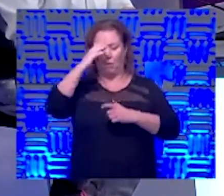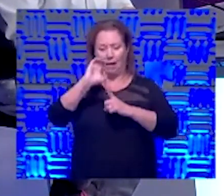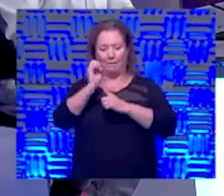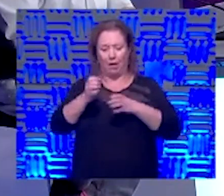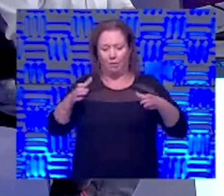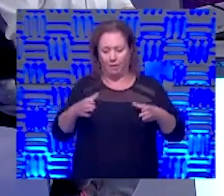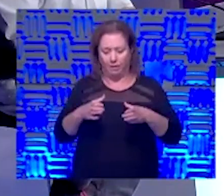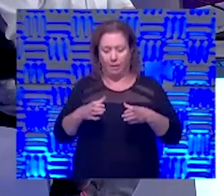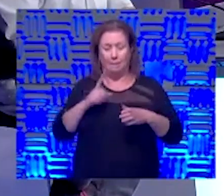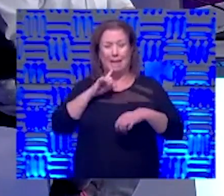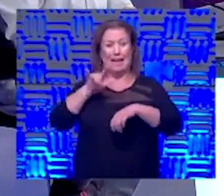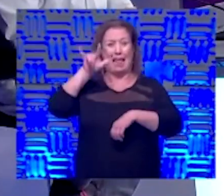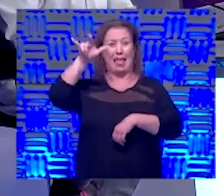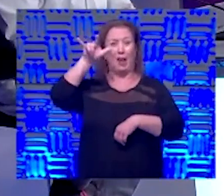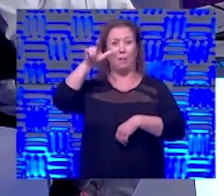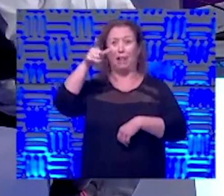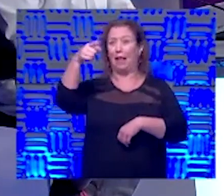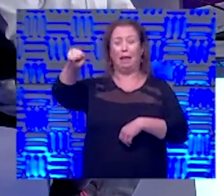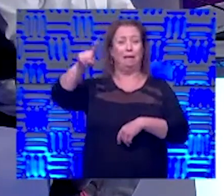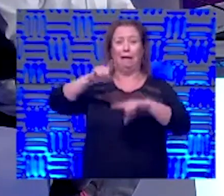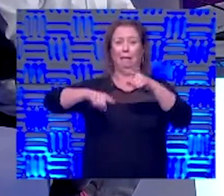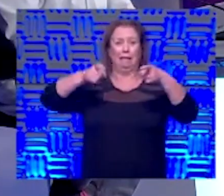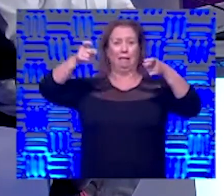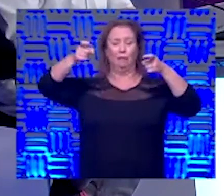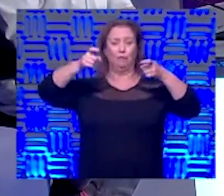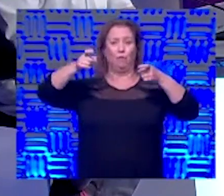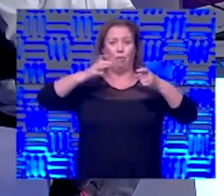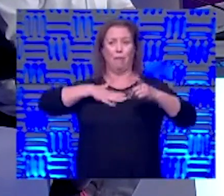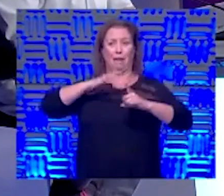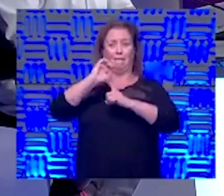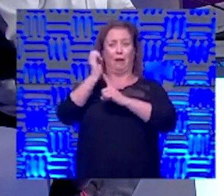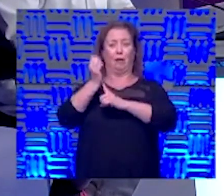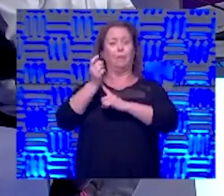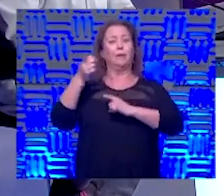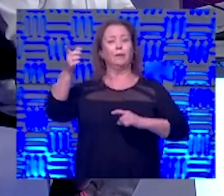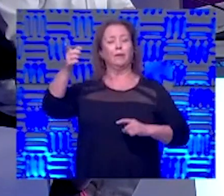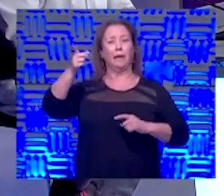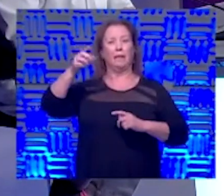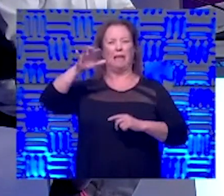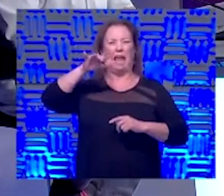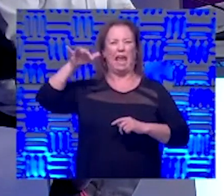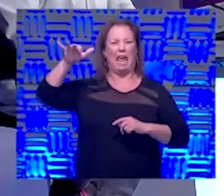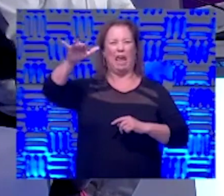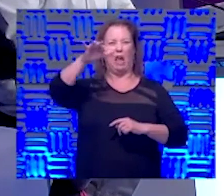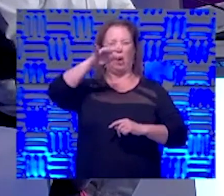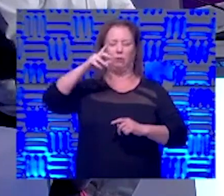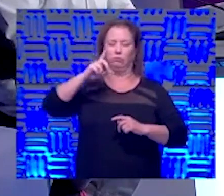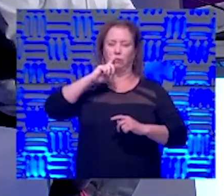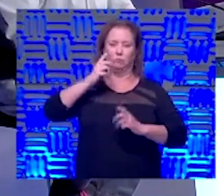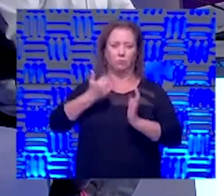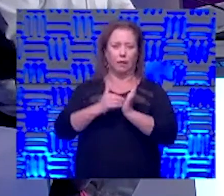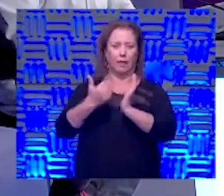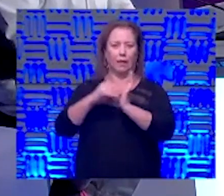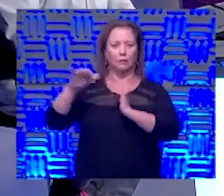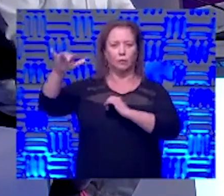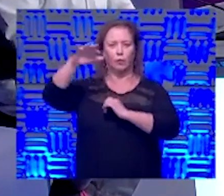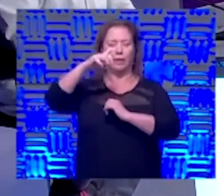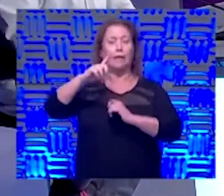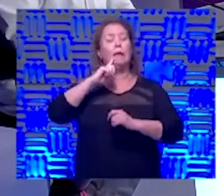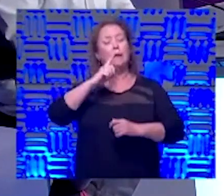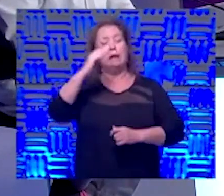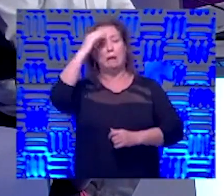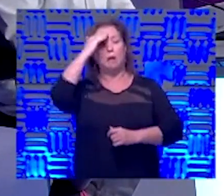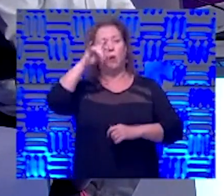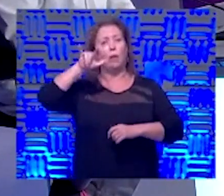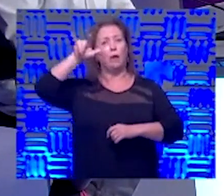When I get into an airplane, I don't have control over my bubble anymore. Plus, there's a lot of recirculated air. And I think there's a lot of steps that are being taken on planes to make